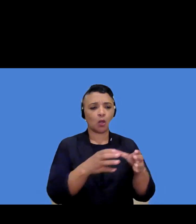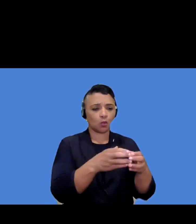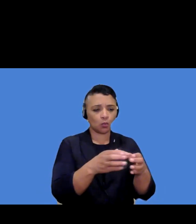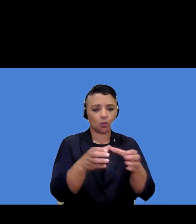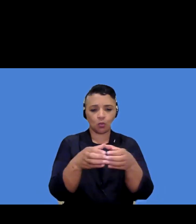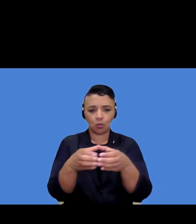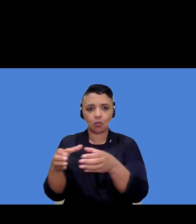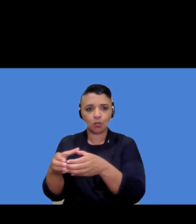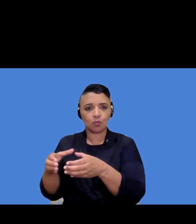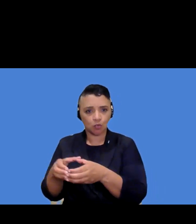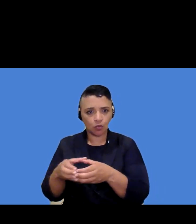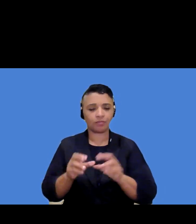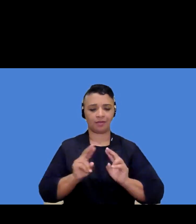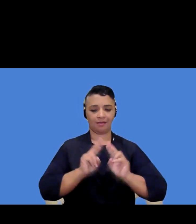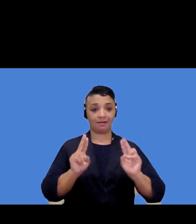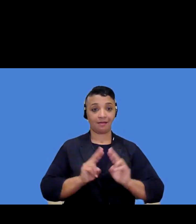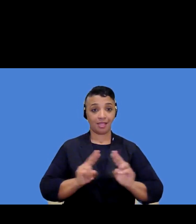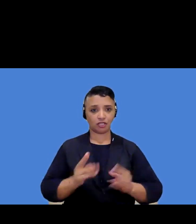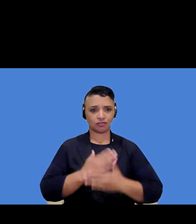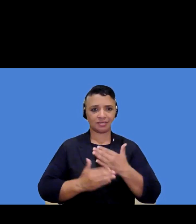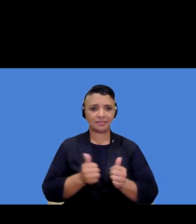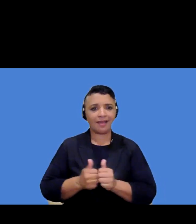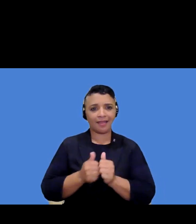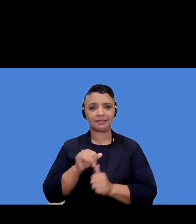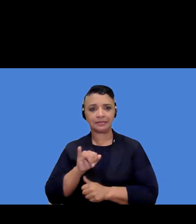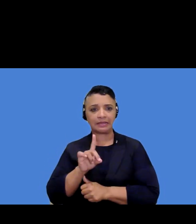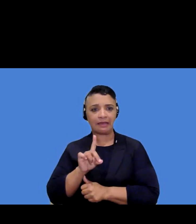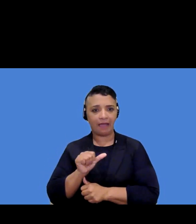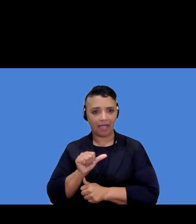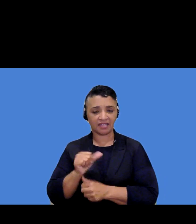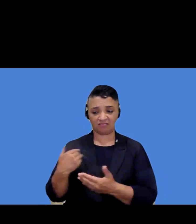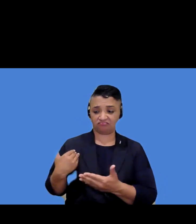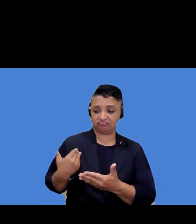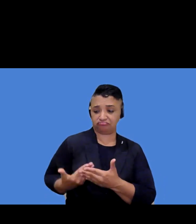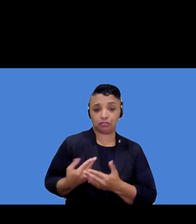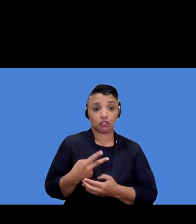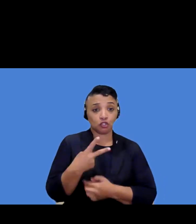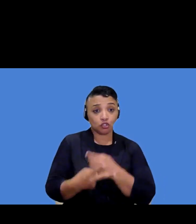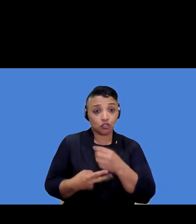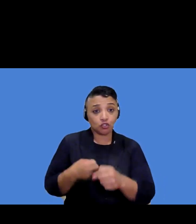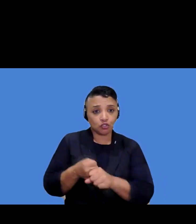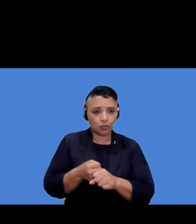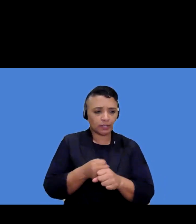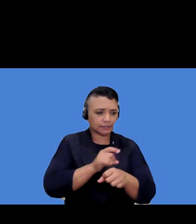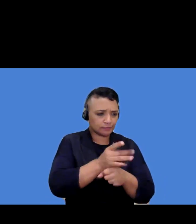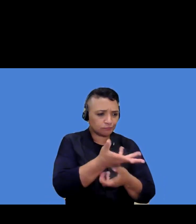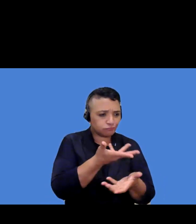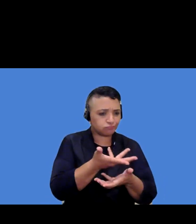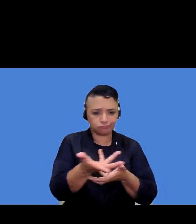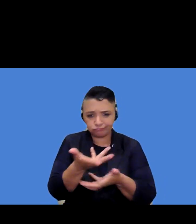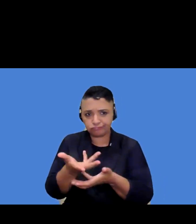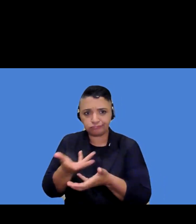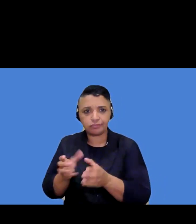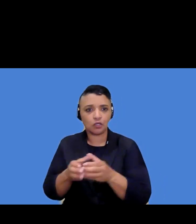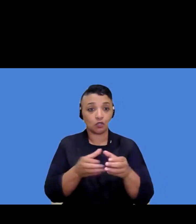International Disability Alliance has run in the past 2 years. And that I know some of you